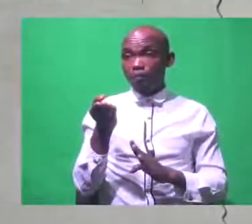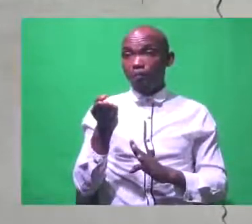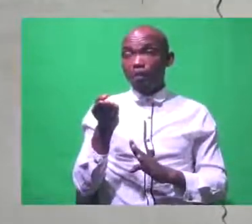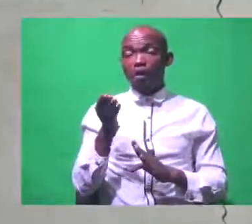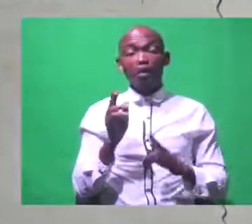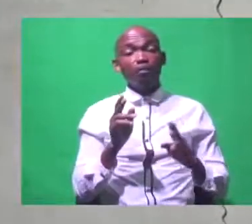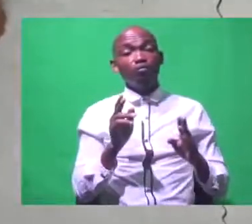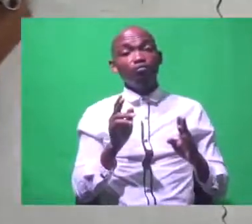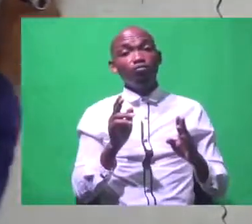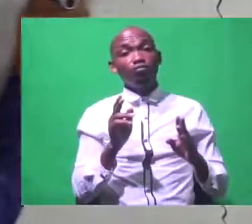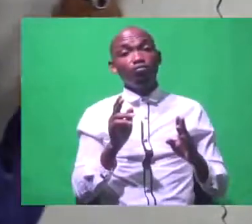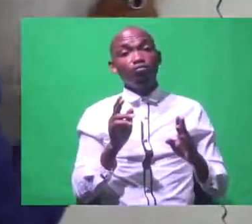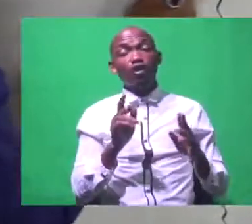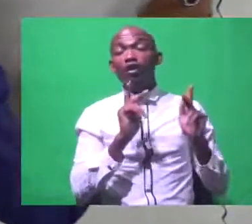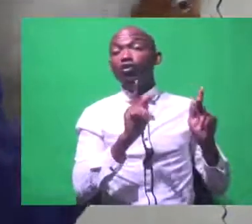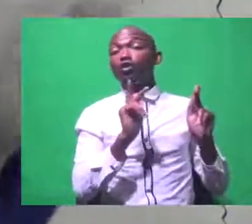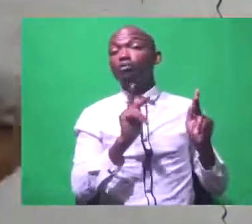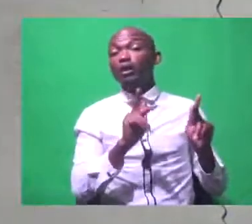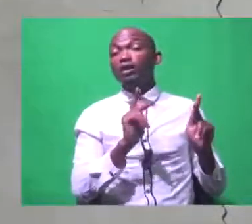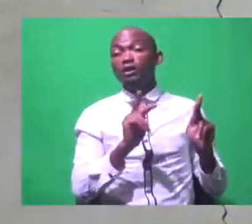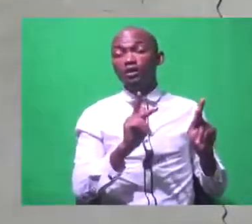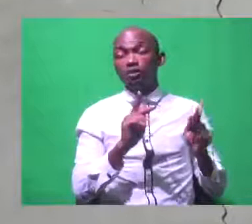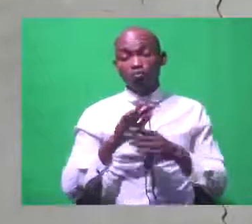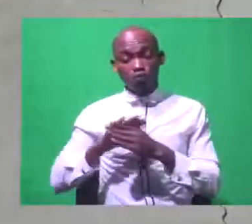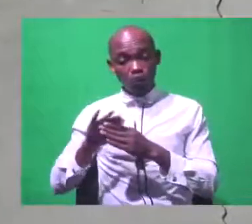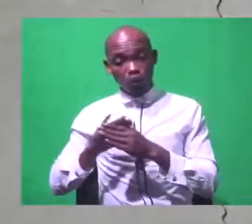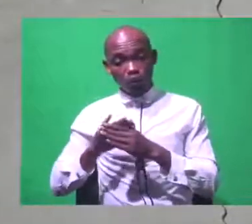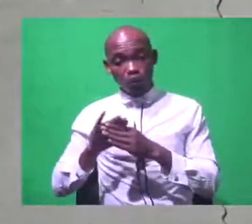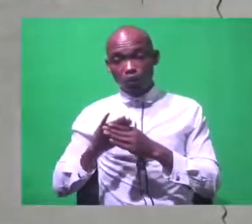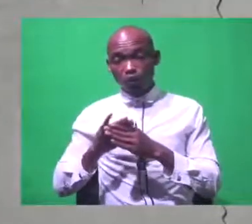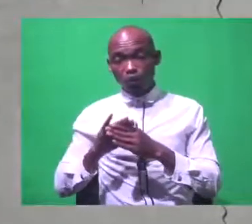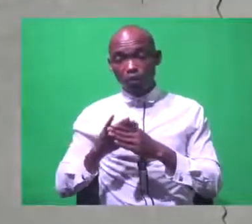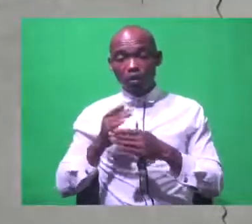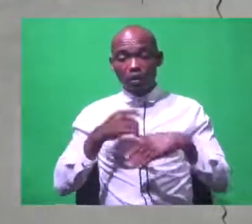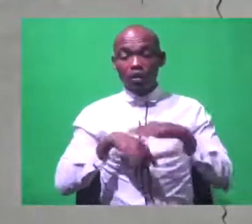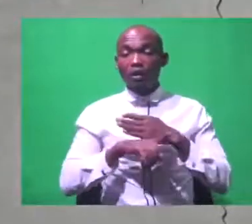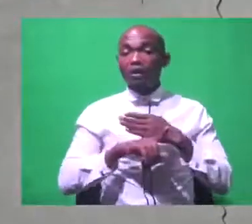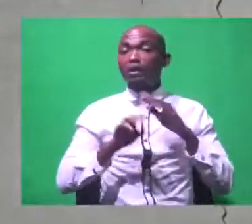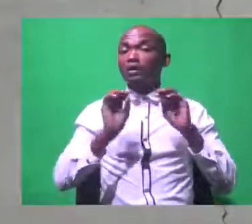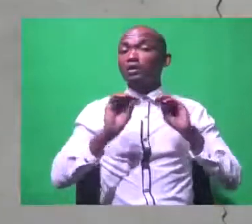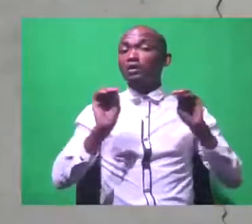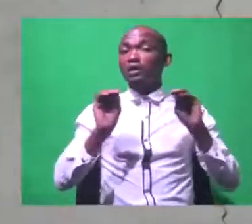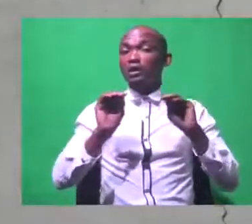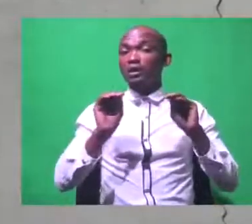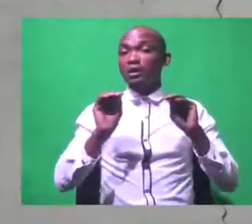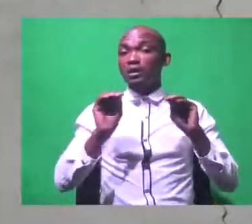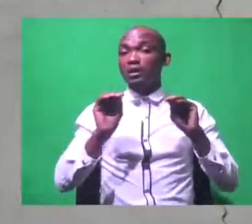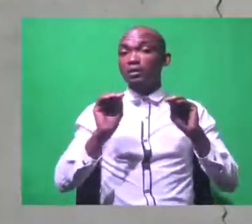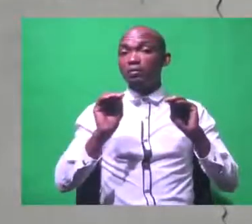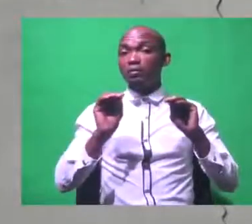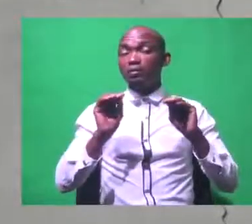are normally used in studying this second topic.